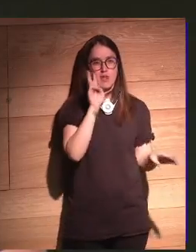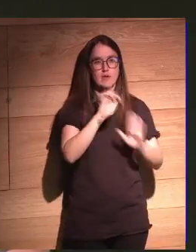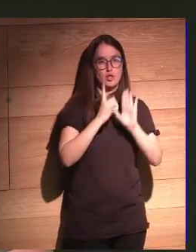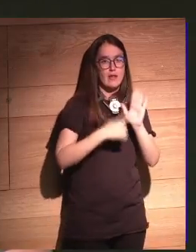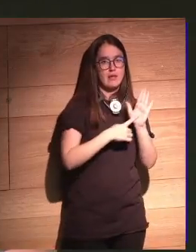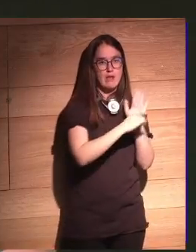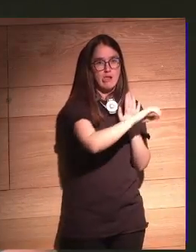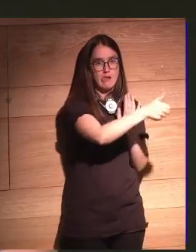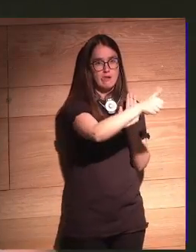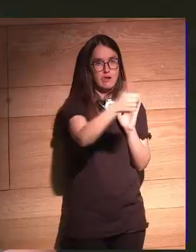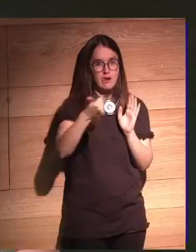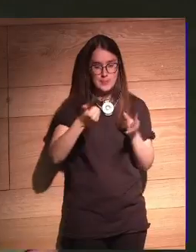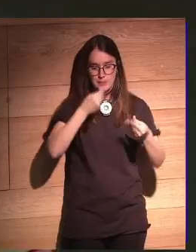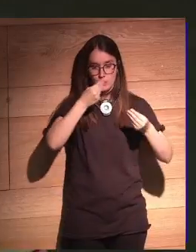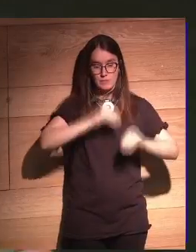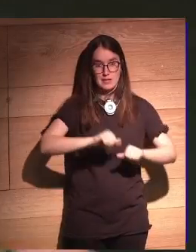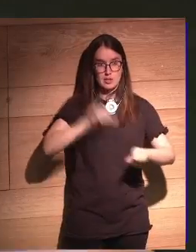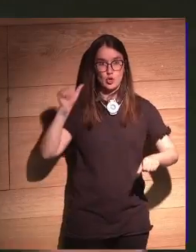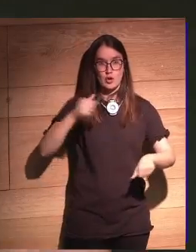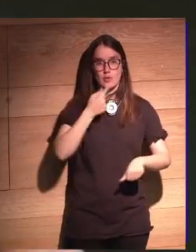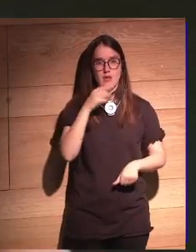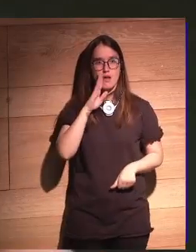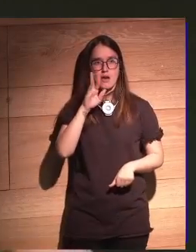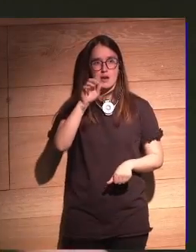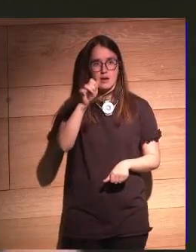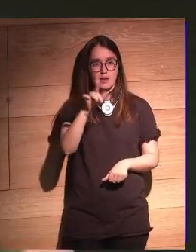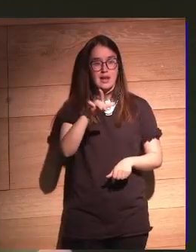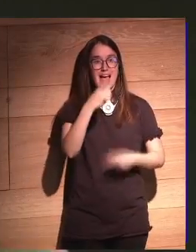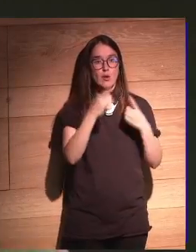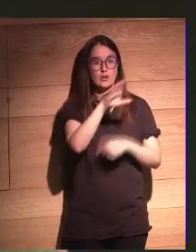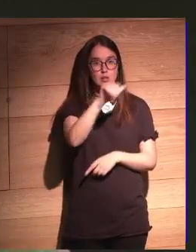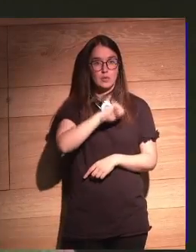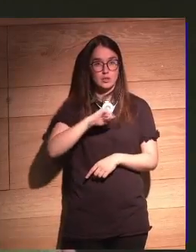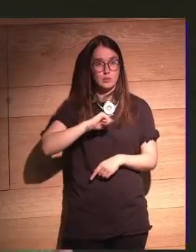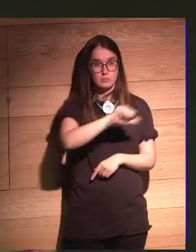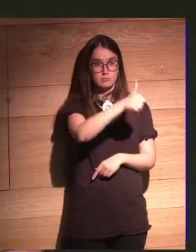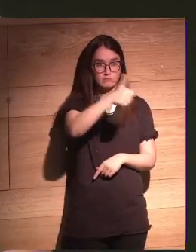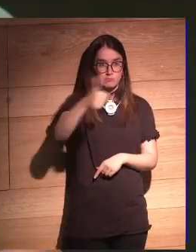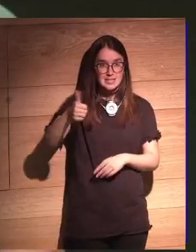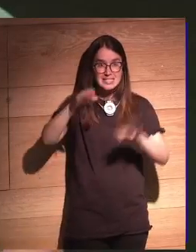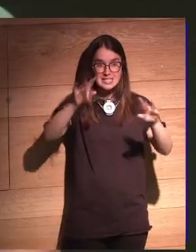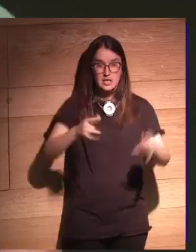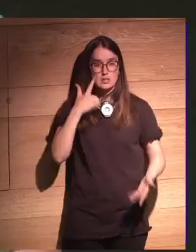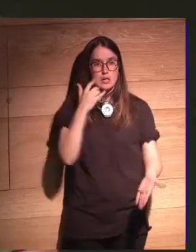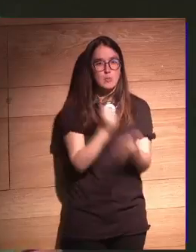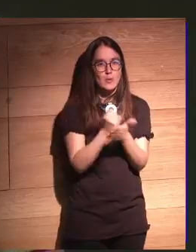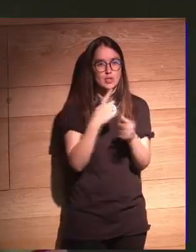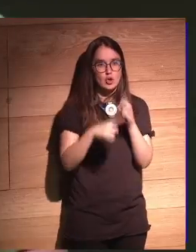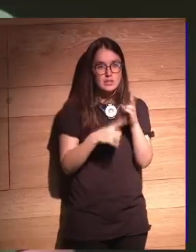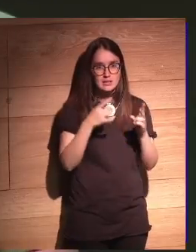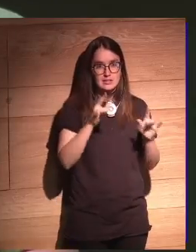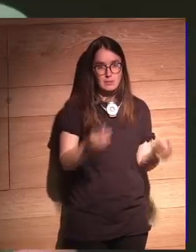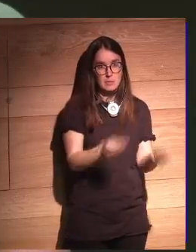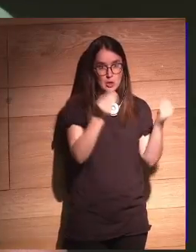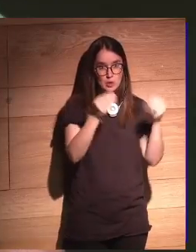the right of housing. And you can see that on all the laws that were approved. As Raquel was saying, some autonomous regions were approving autonomous